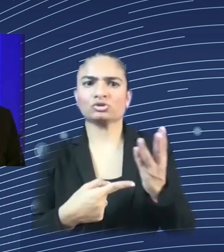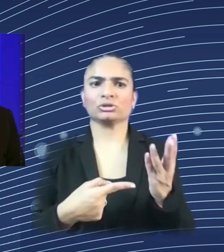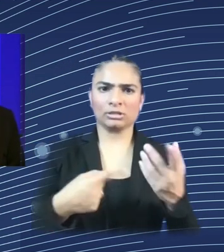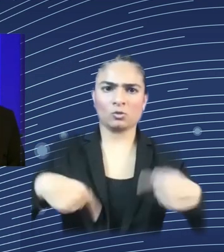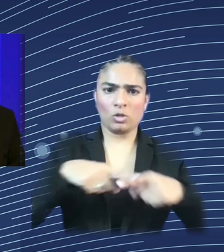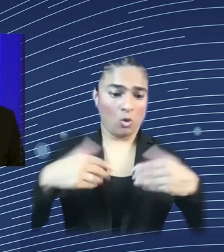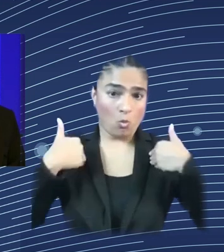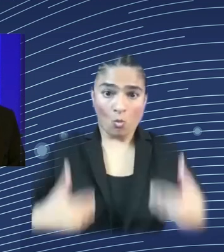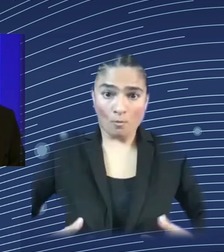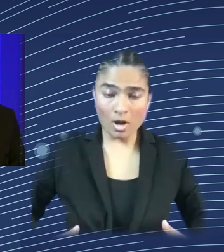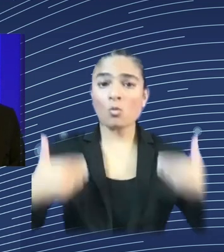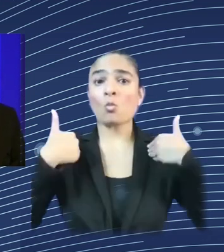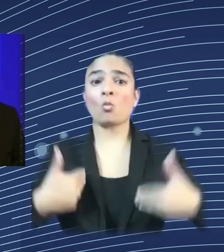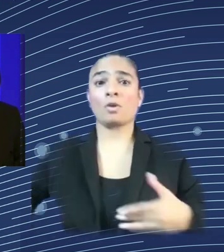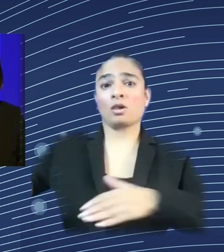please.